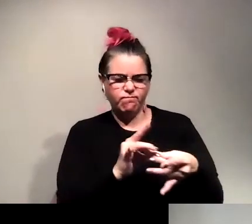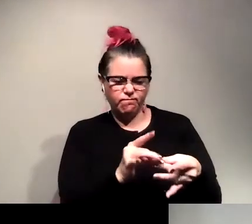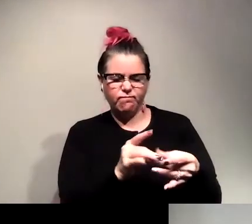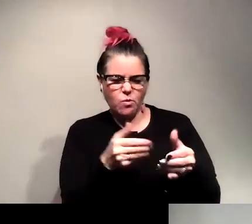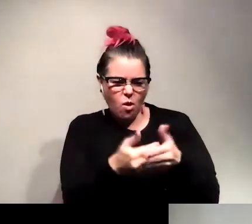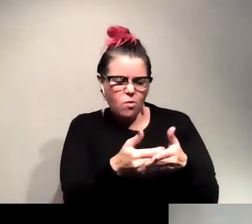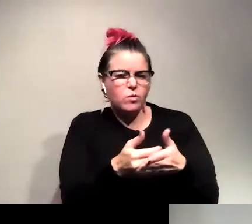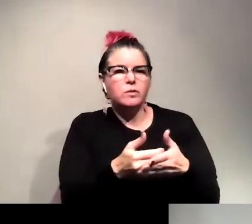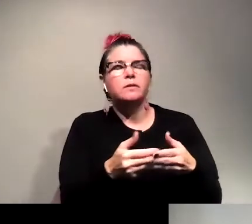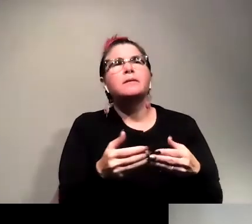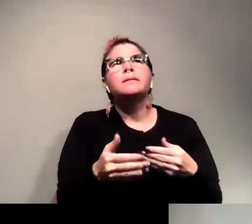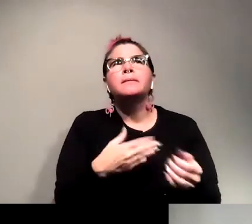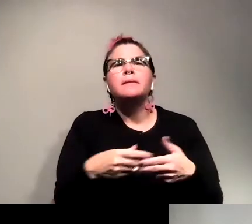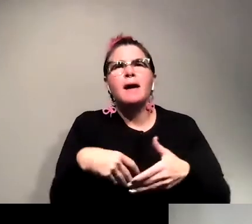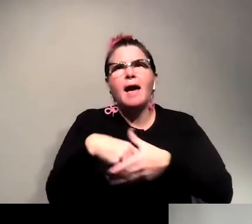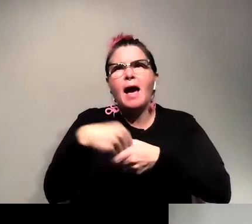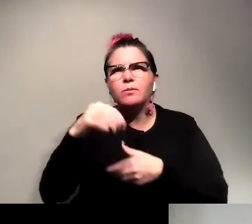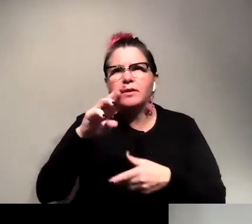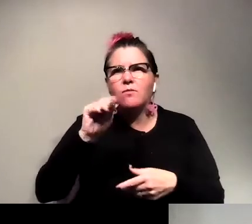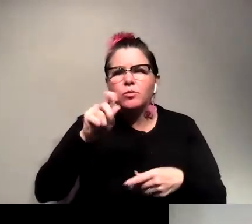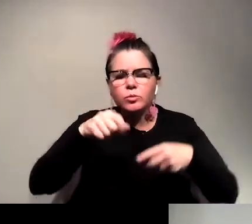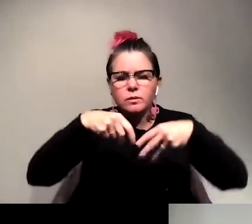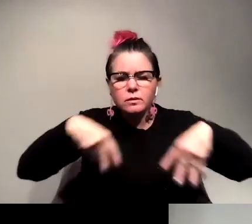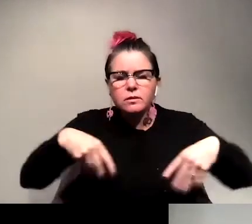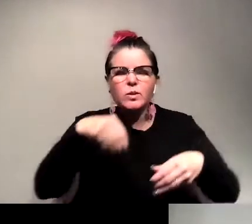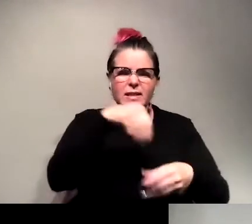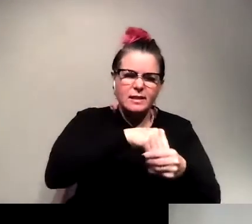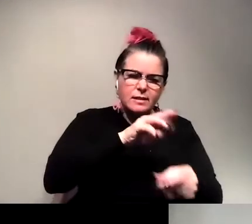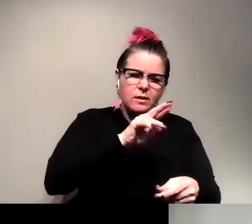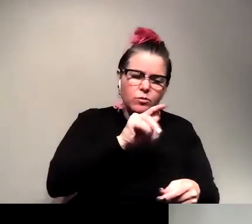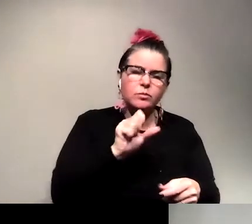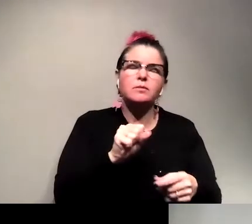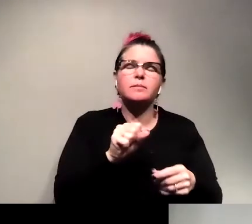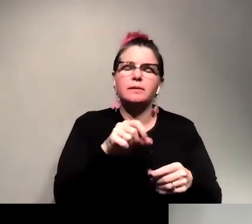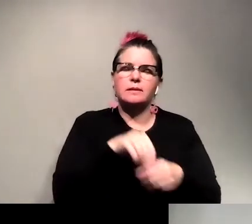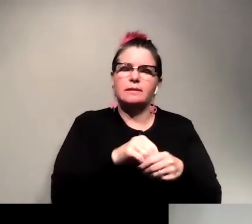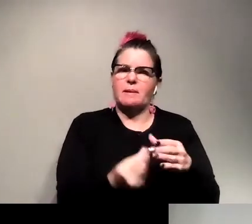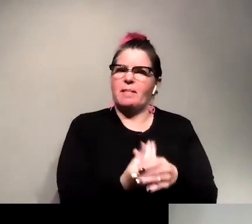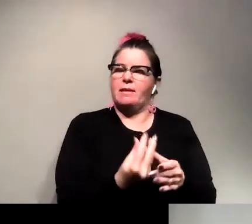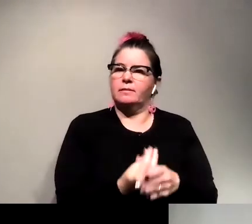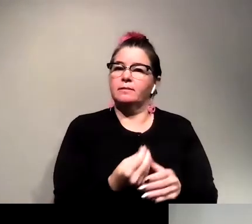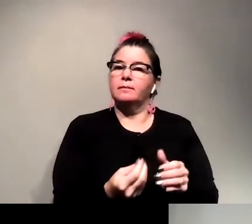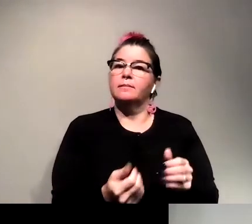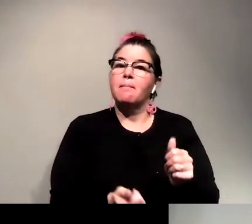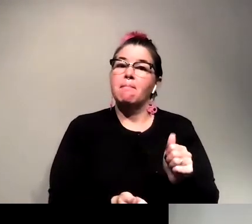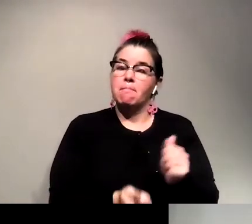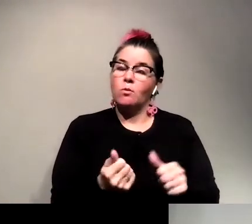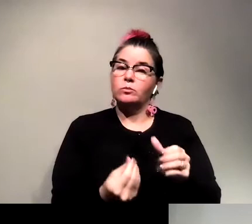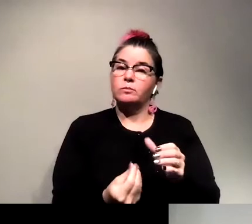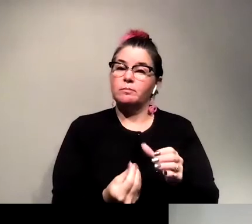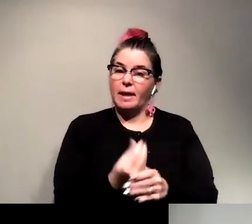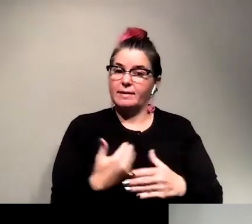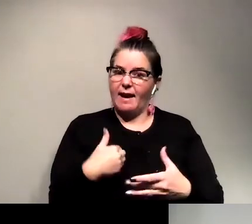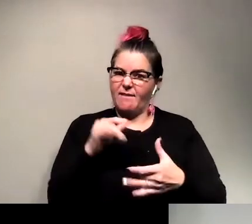whether they're on the outside of roots or on the inside of roots, with plants. And most plants have a mycorrhizal